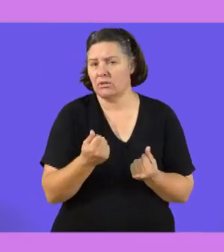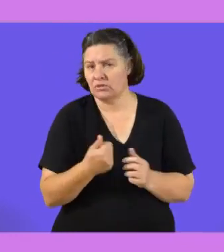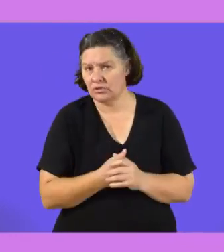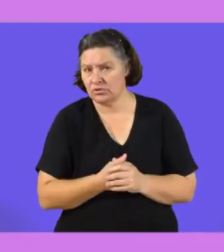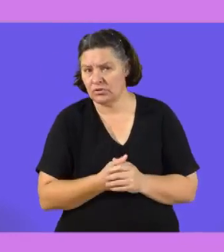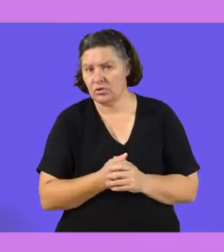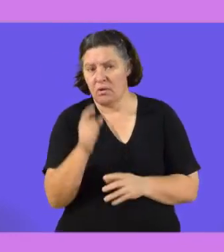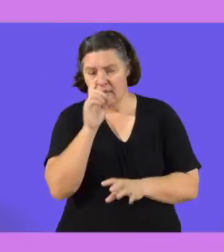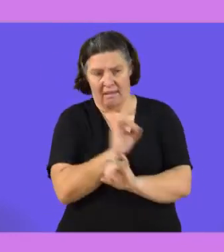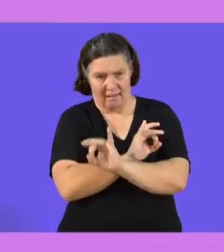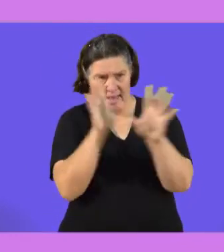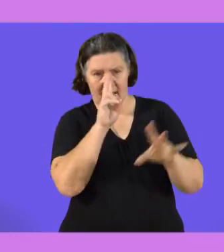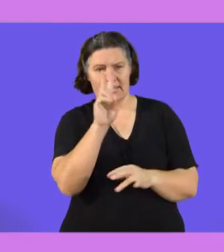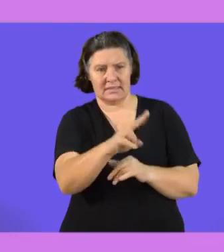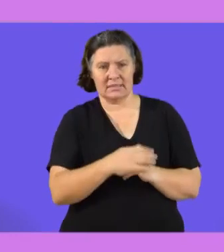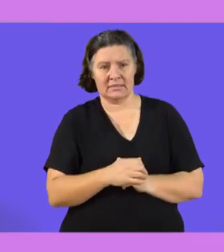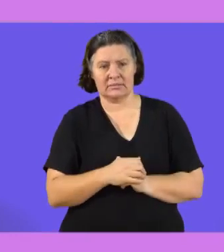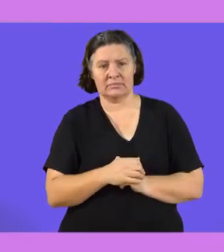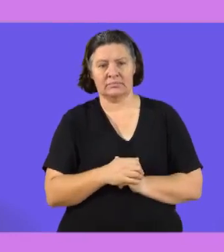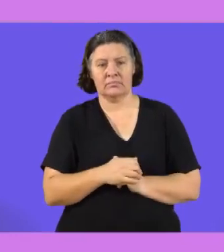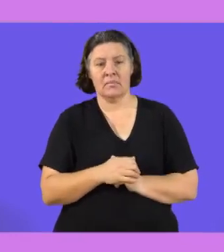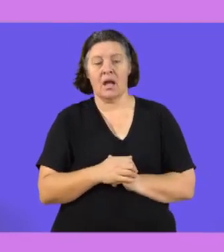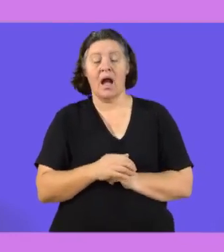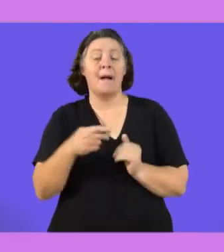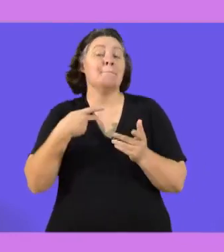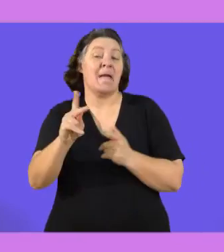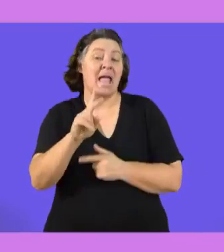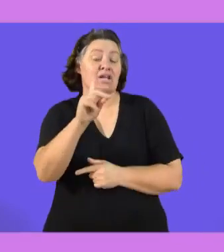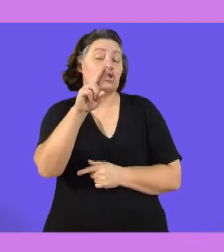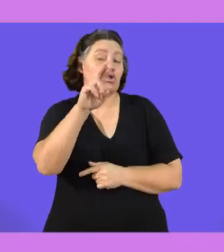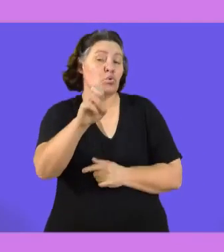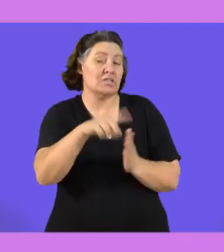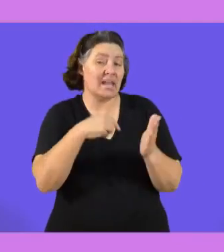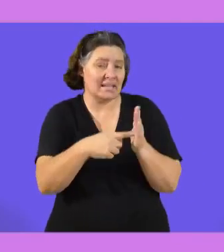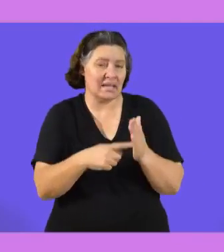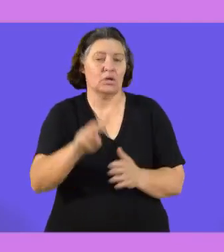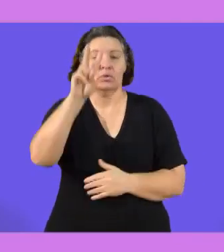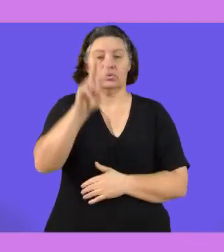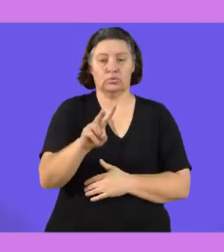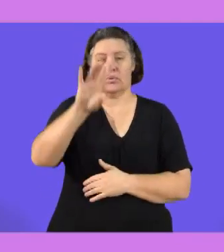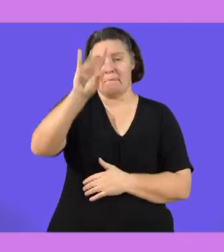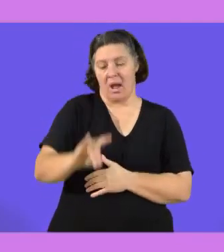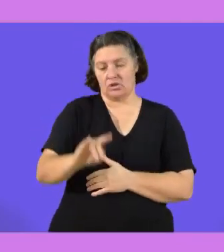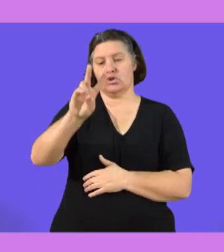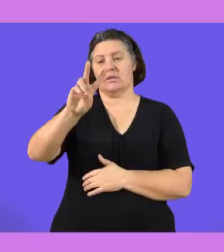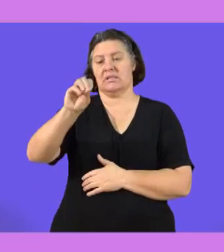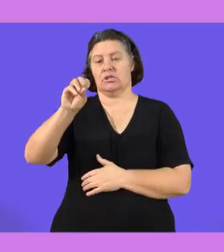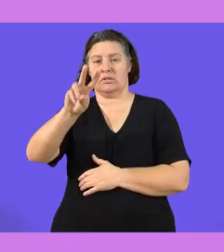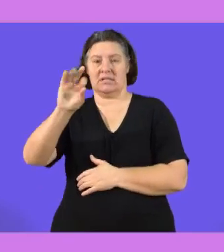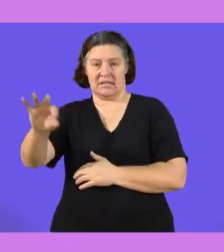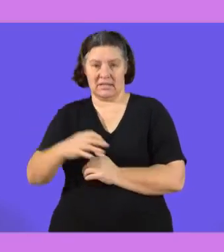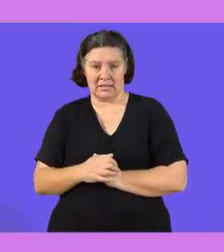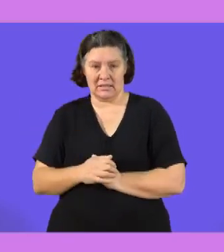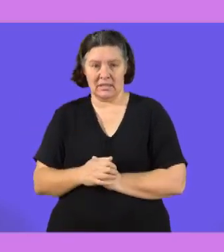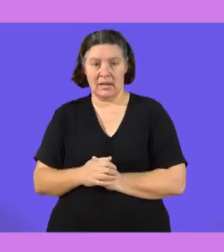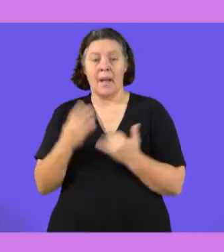see due date of the payment is the 2nd of March 2023. And then amount now